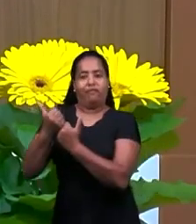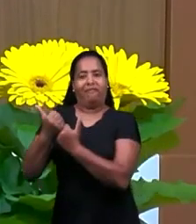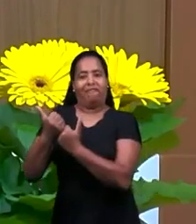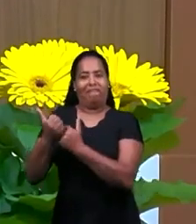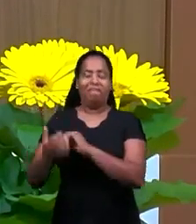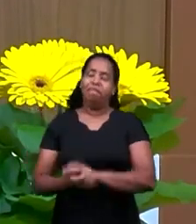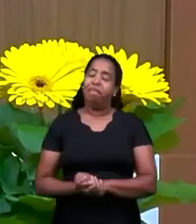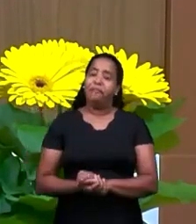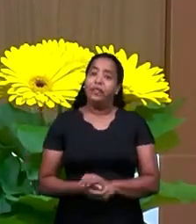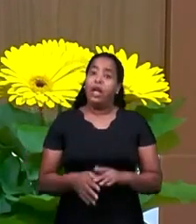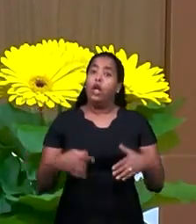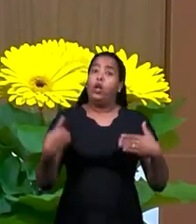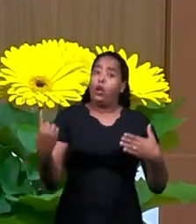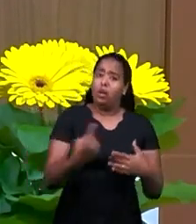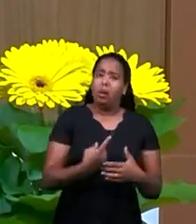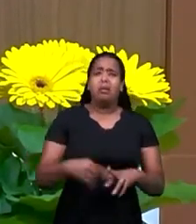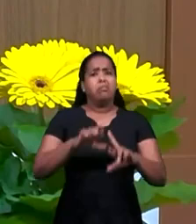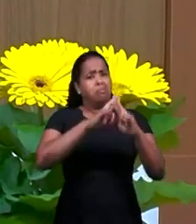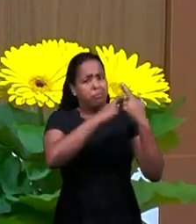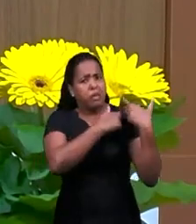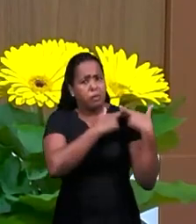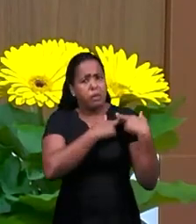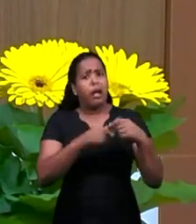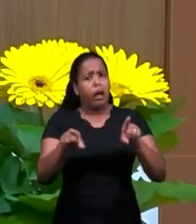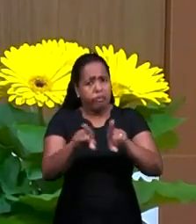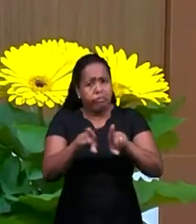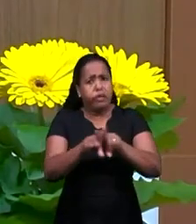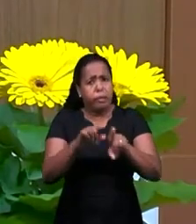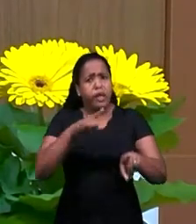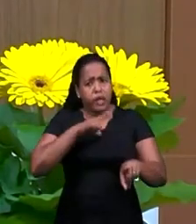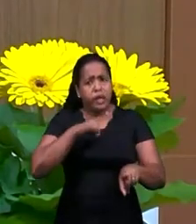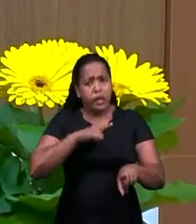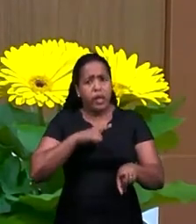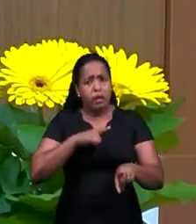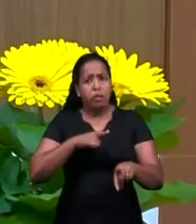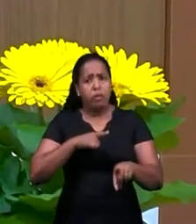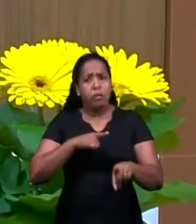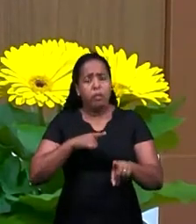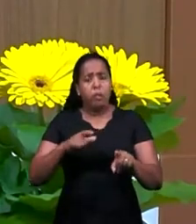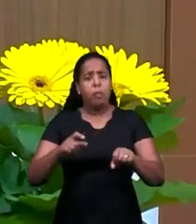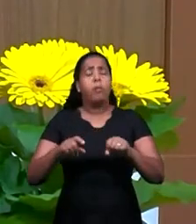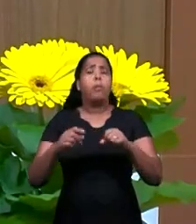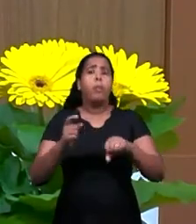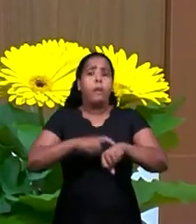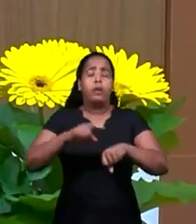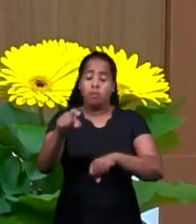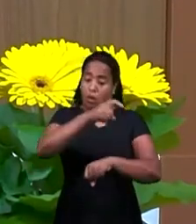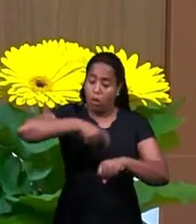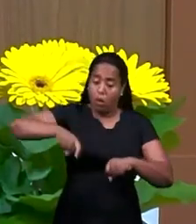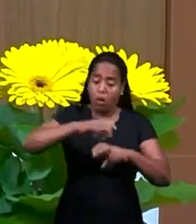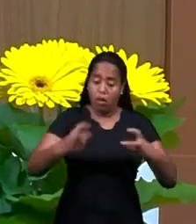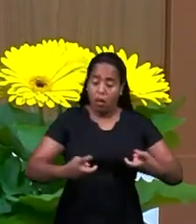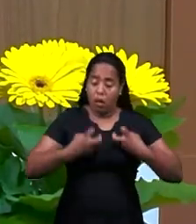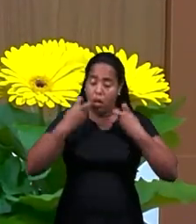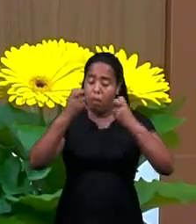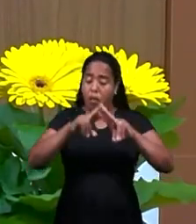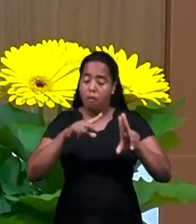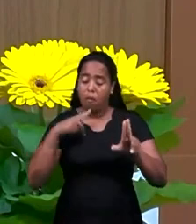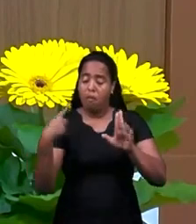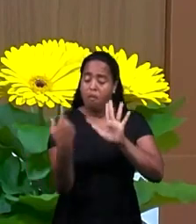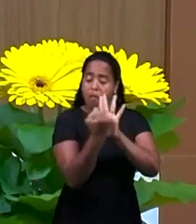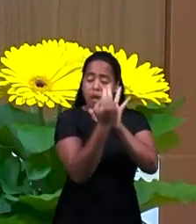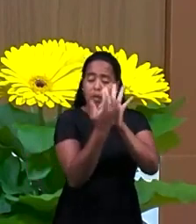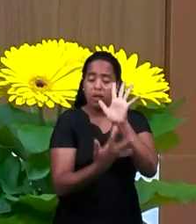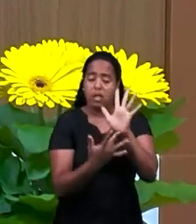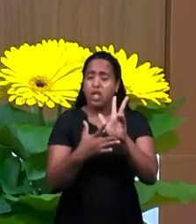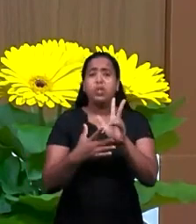responsible for this sacrifice. The pleading for the blood of Jesus that we do is a gift